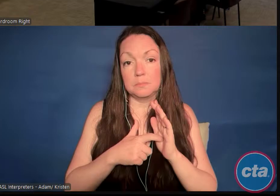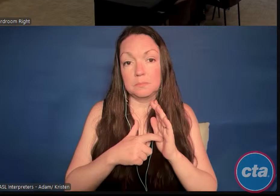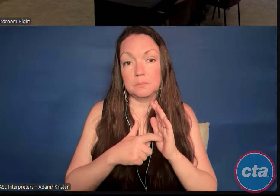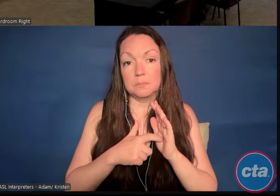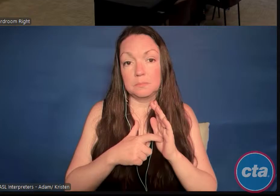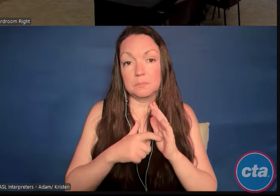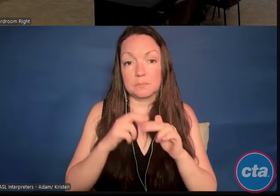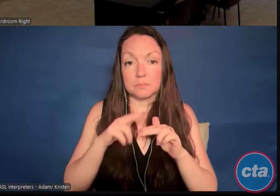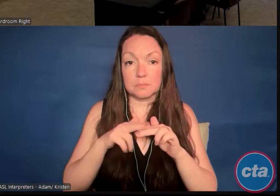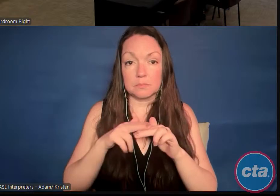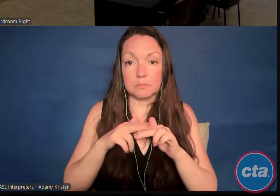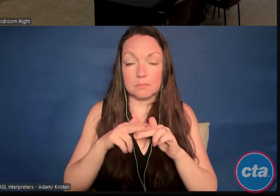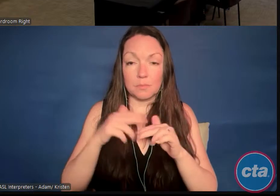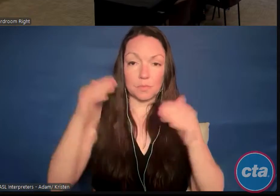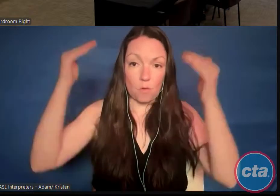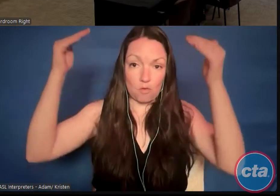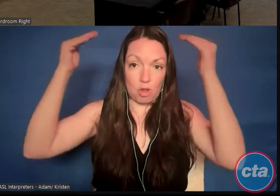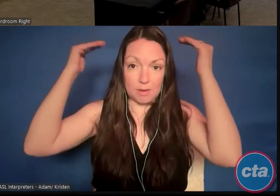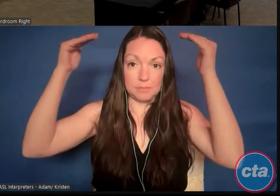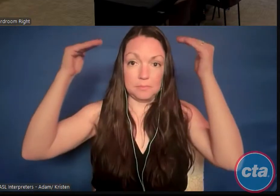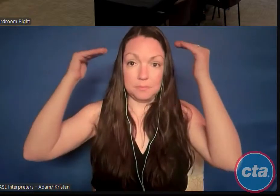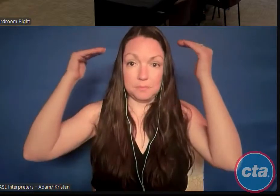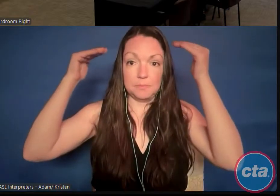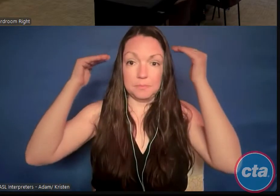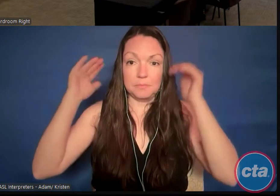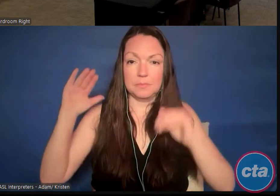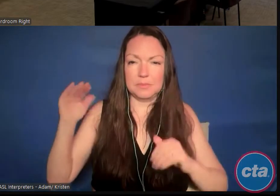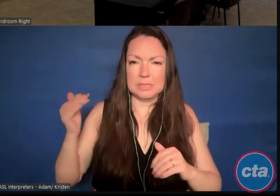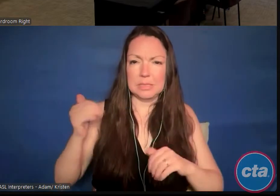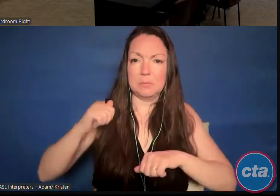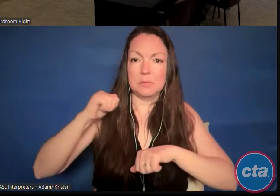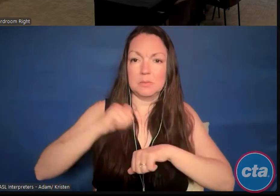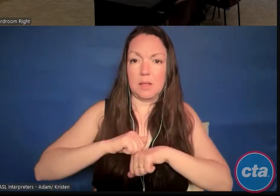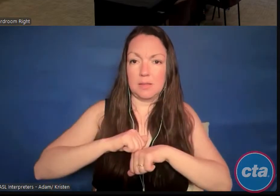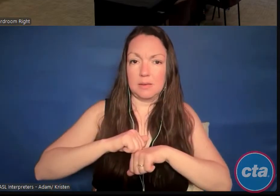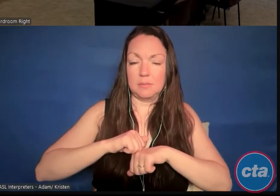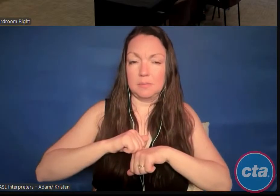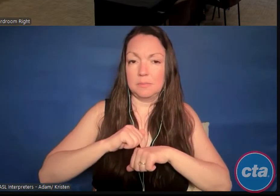tracks overhead, it seems like it's just like solid.